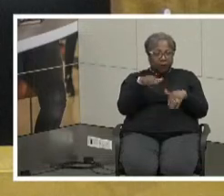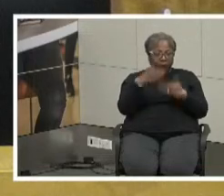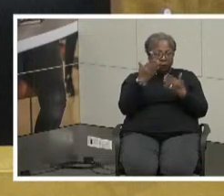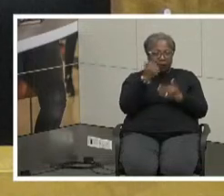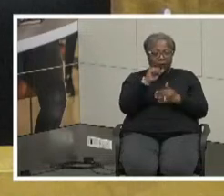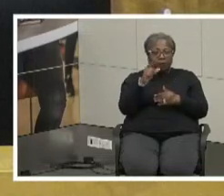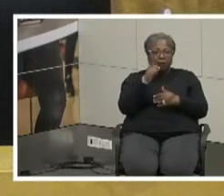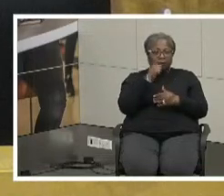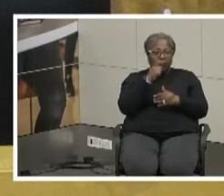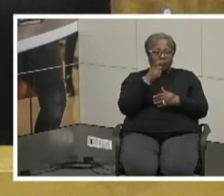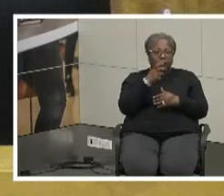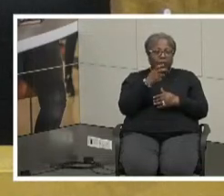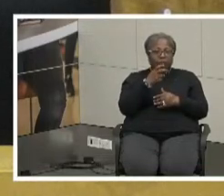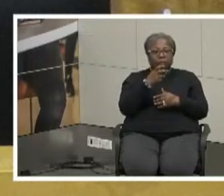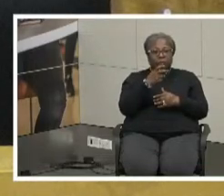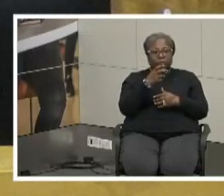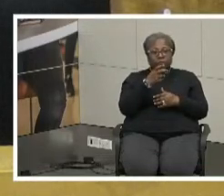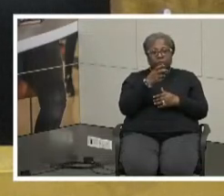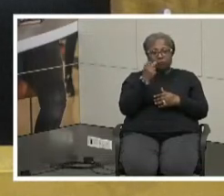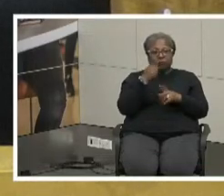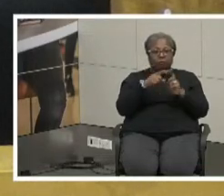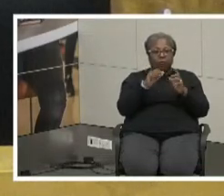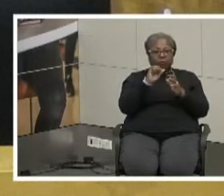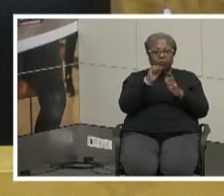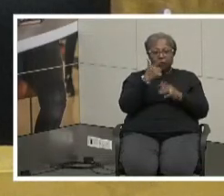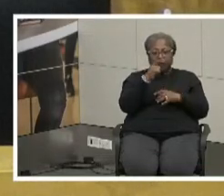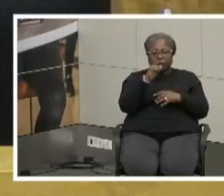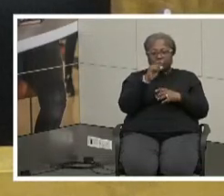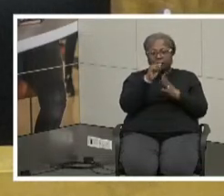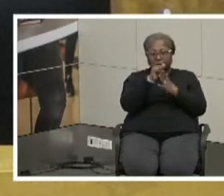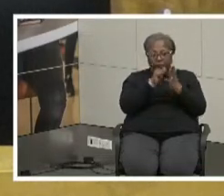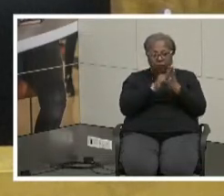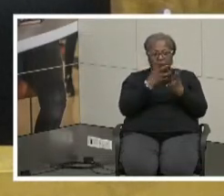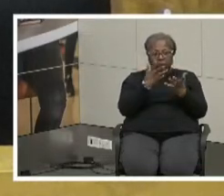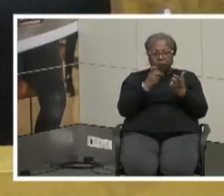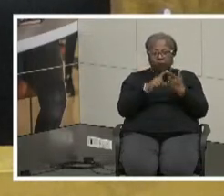anybody who pulled the mo the uh agenda item like to